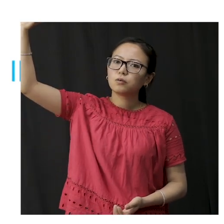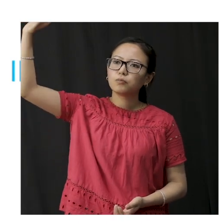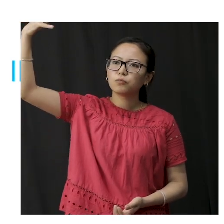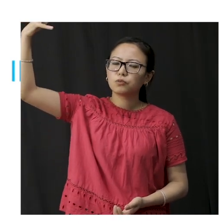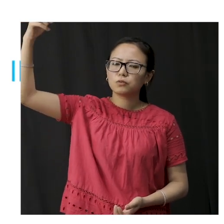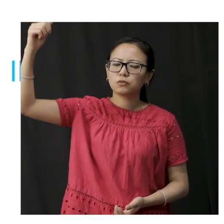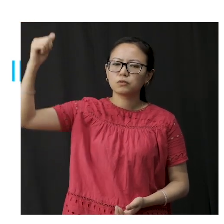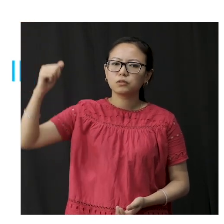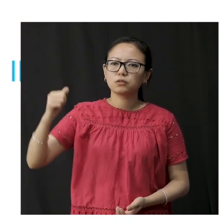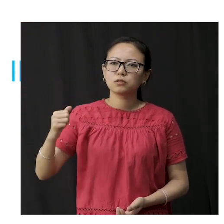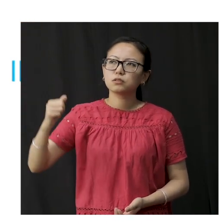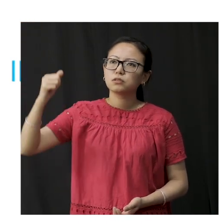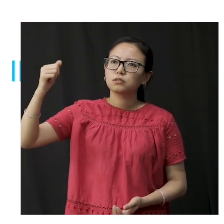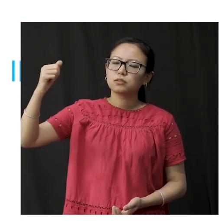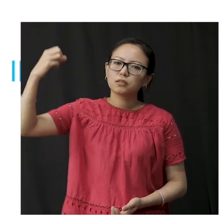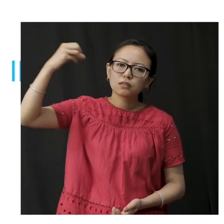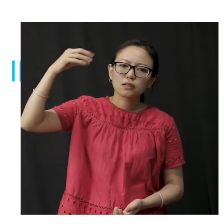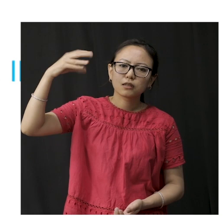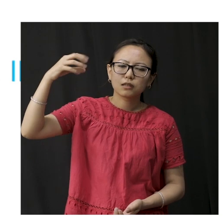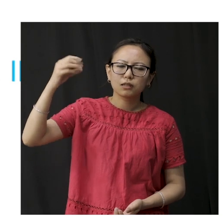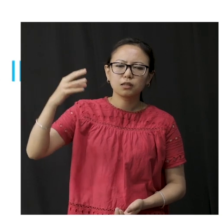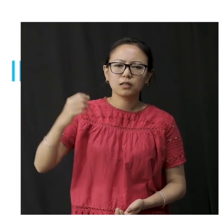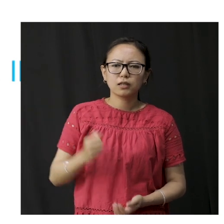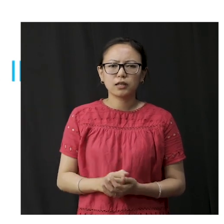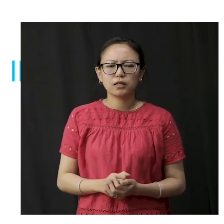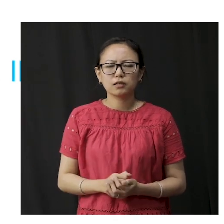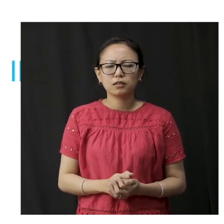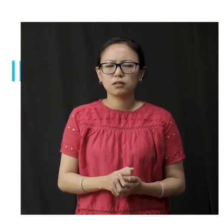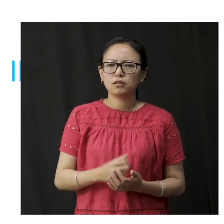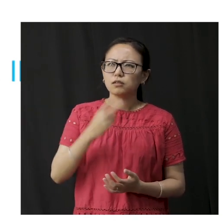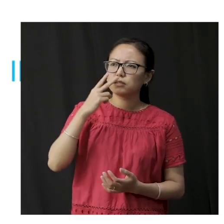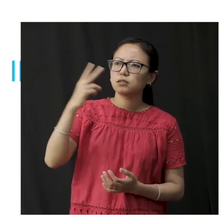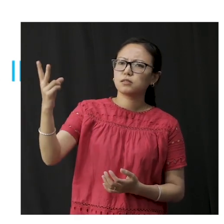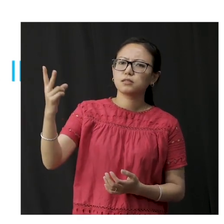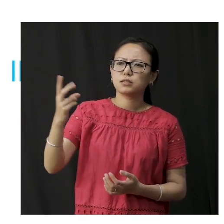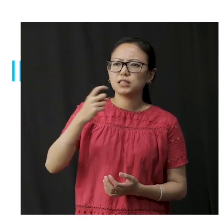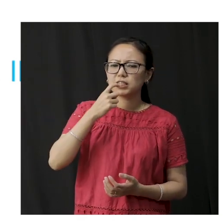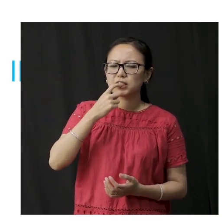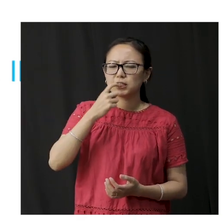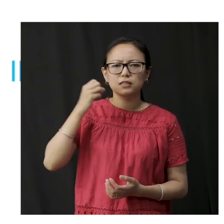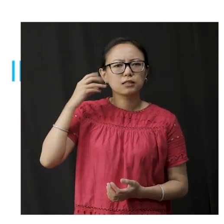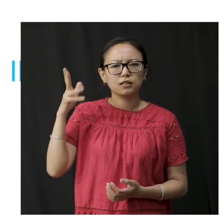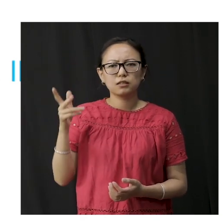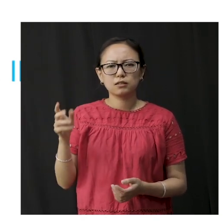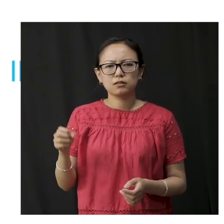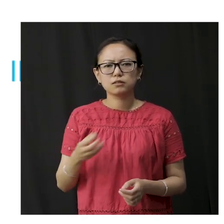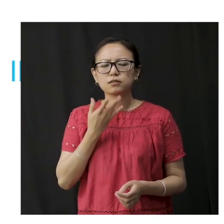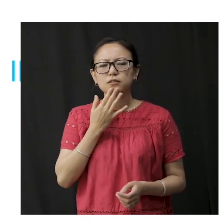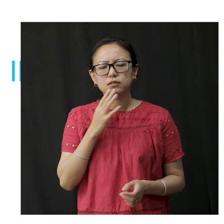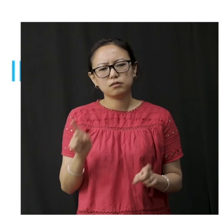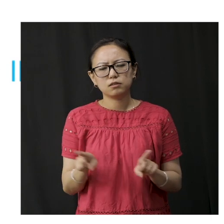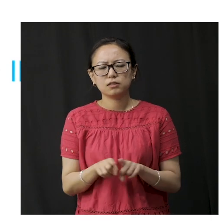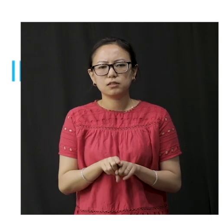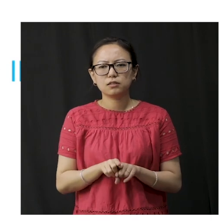the light from the moon makes it looks like silver in color, and it shines during the night time.